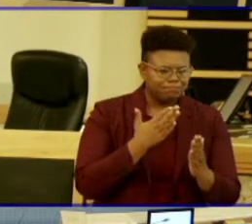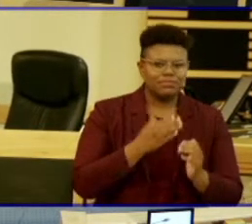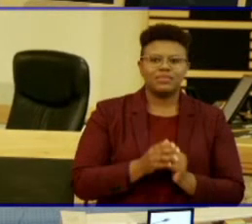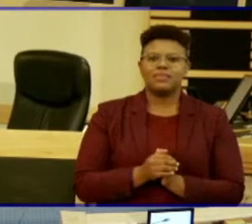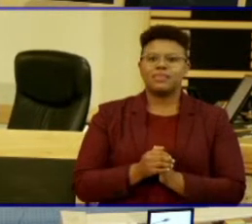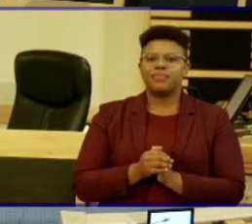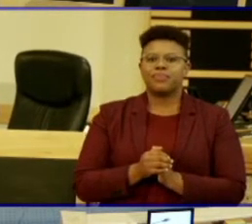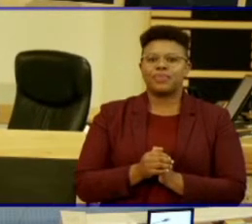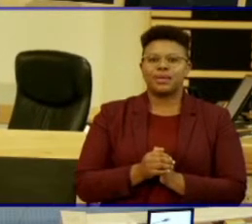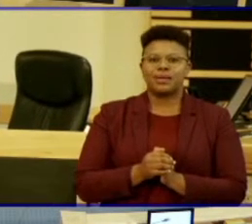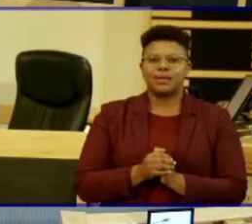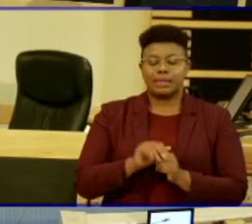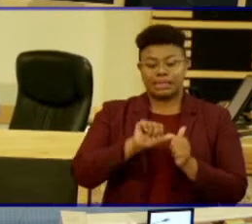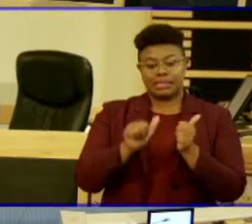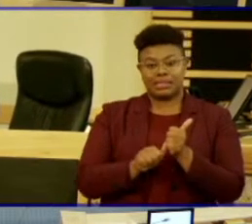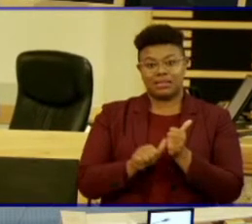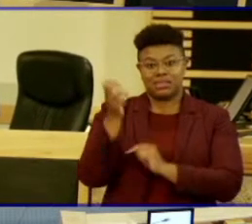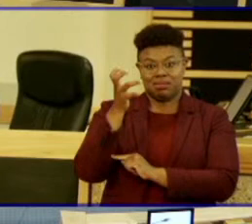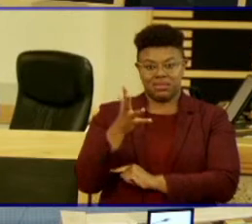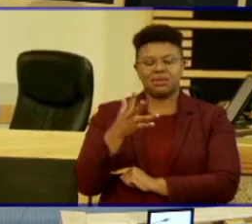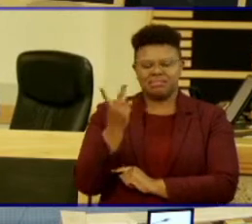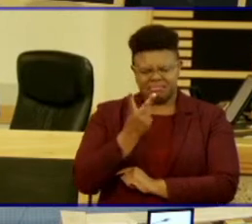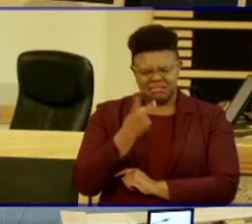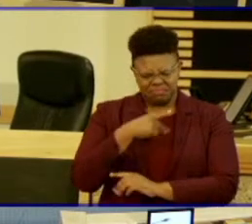Greetings to you and Deputy Speaker,